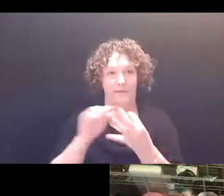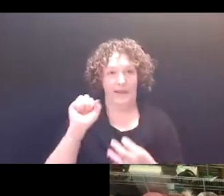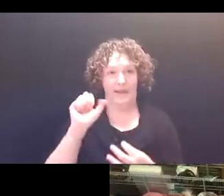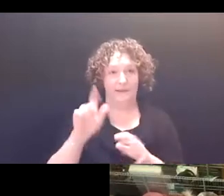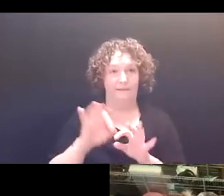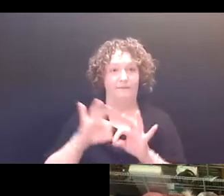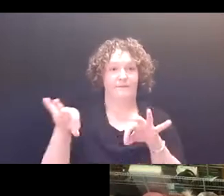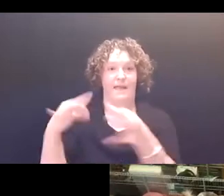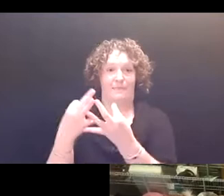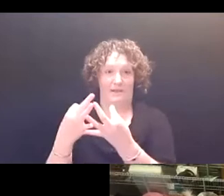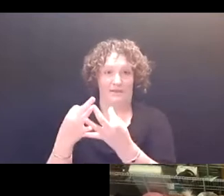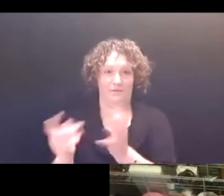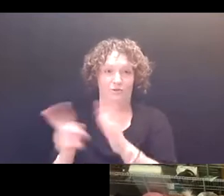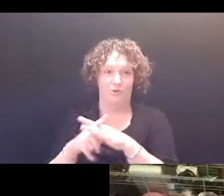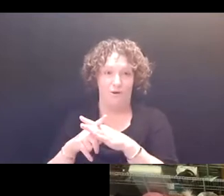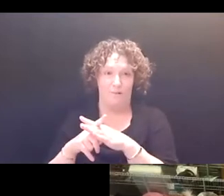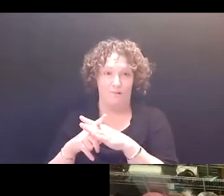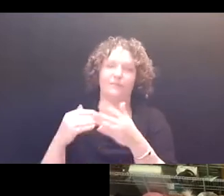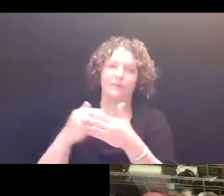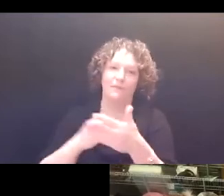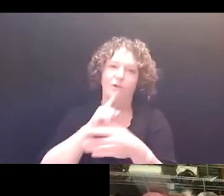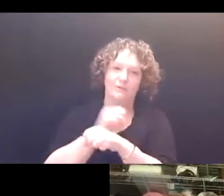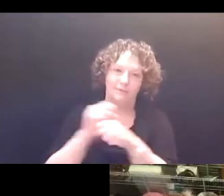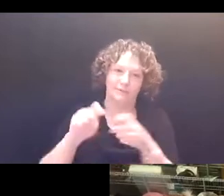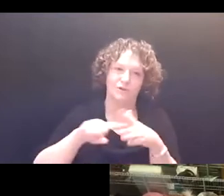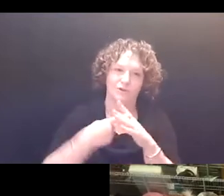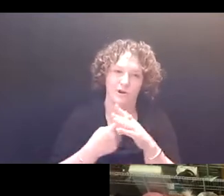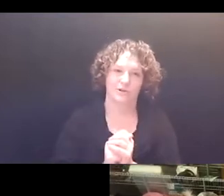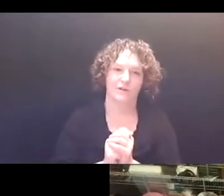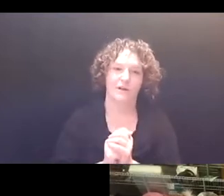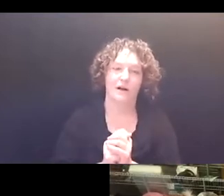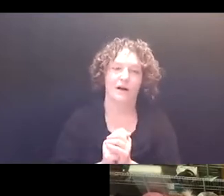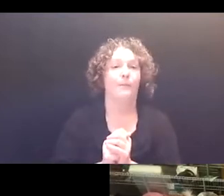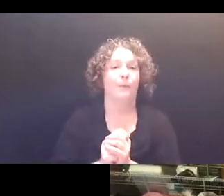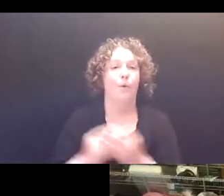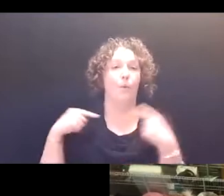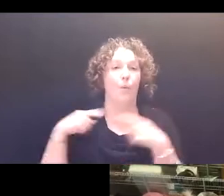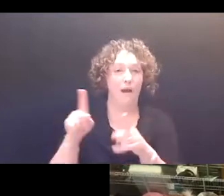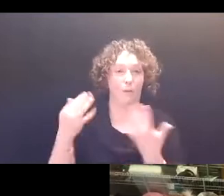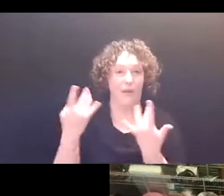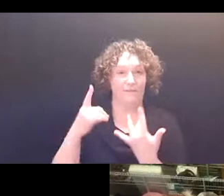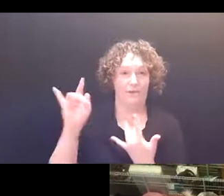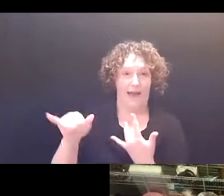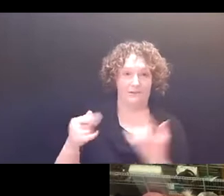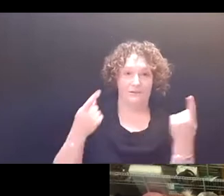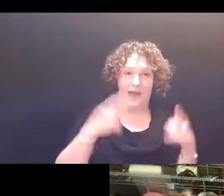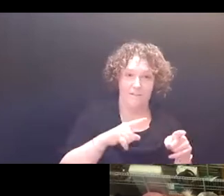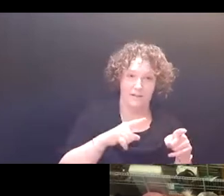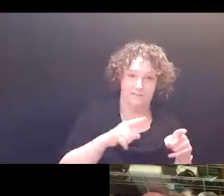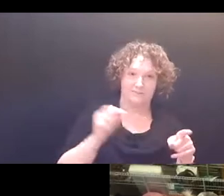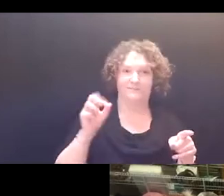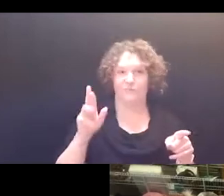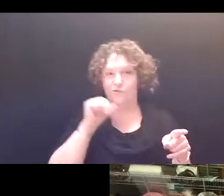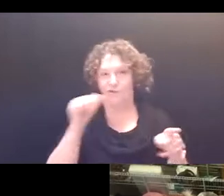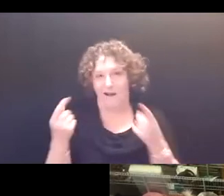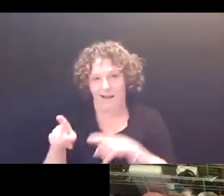others of our Montana family has joined before we actually start, while we're waiting